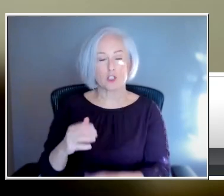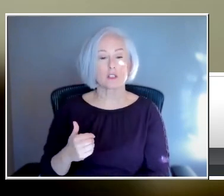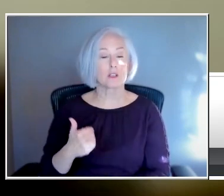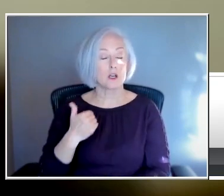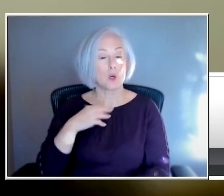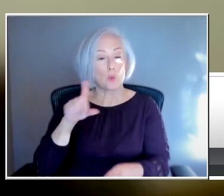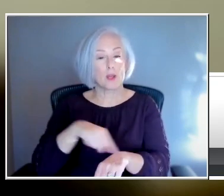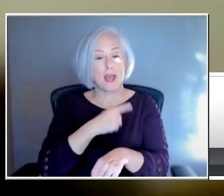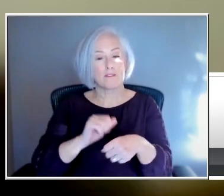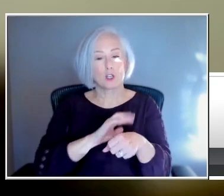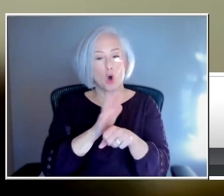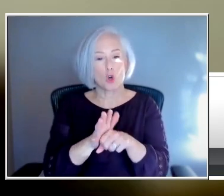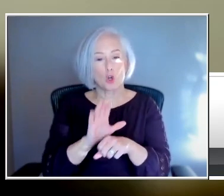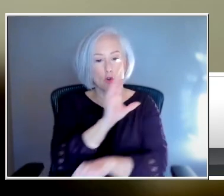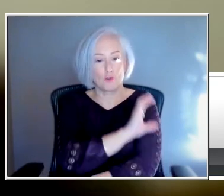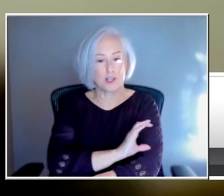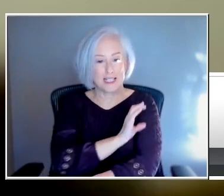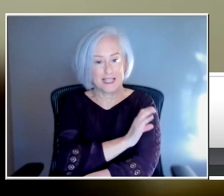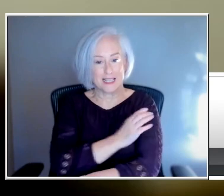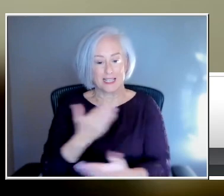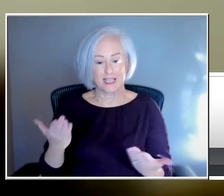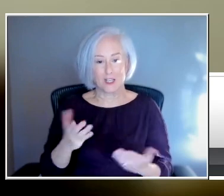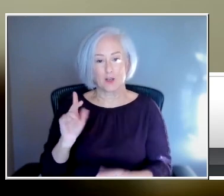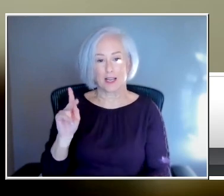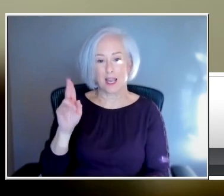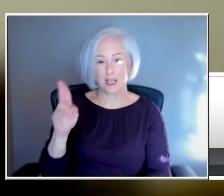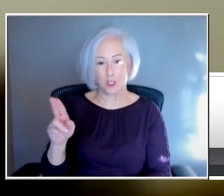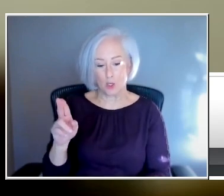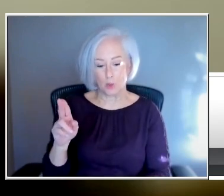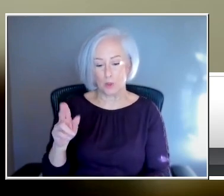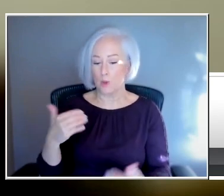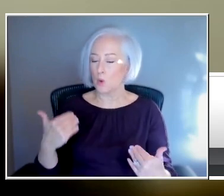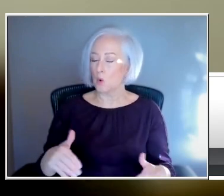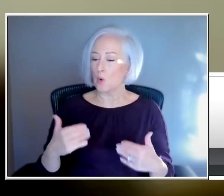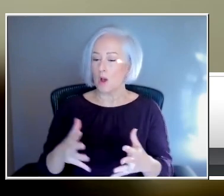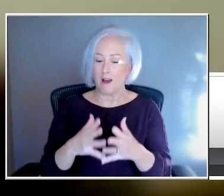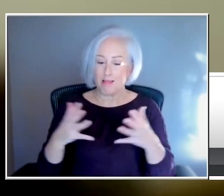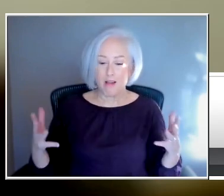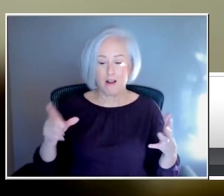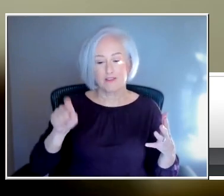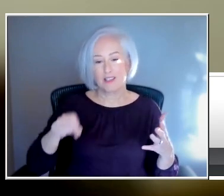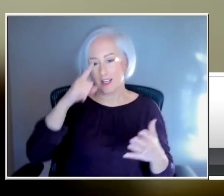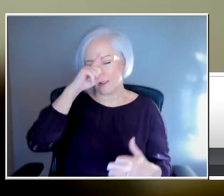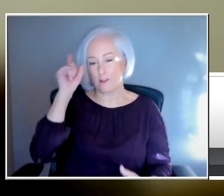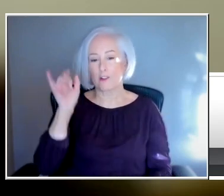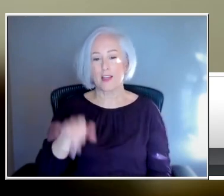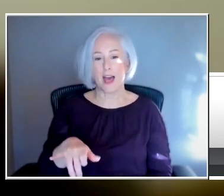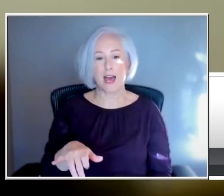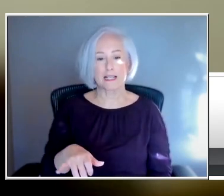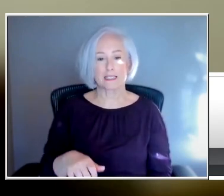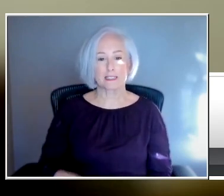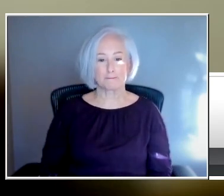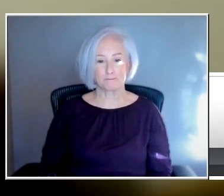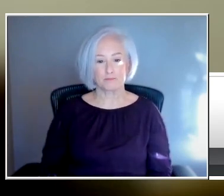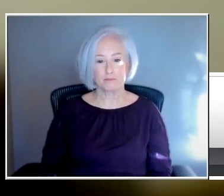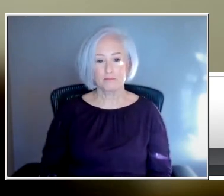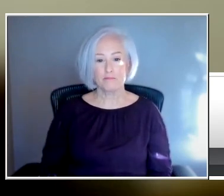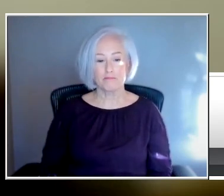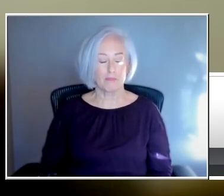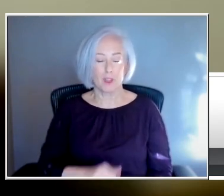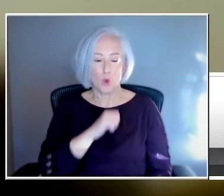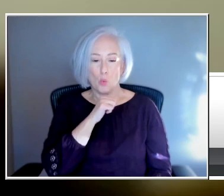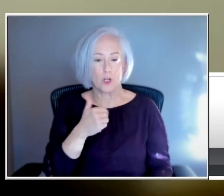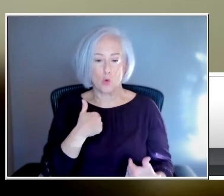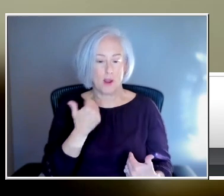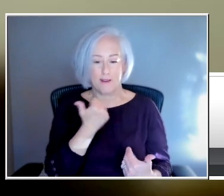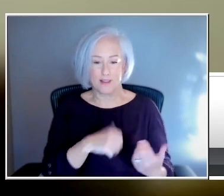System. There was overwhelming response and need for that. We don't have that specifically anymore, but what we